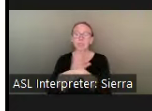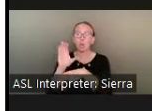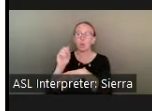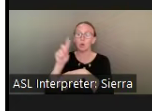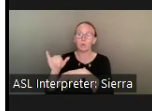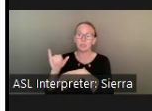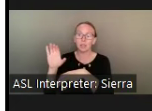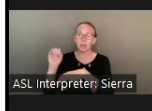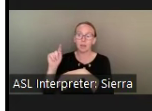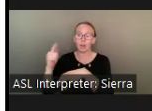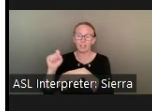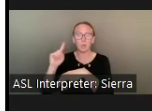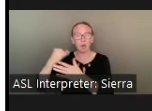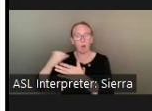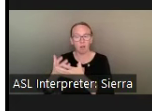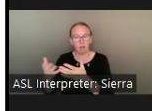self-portraits.